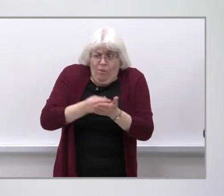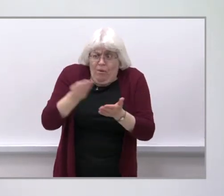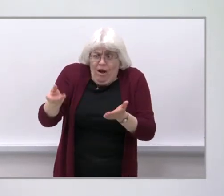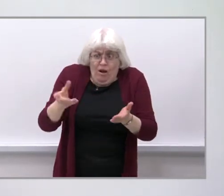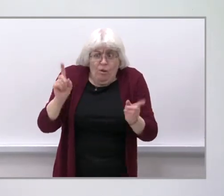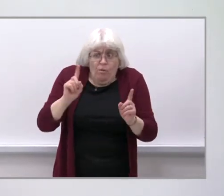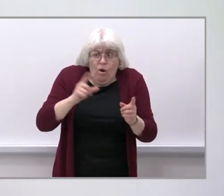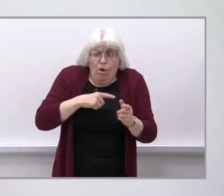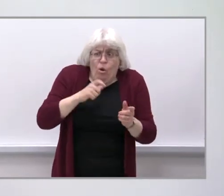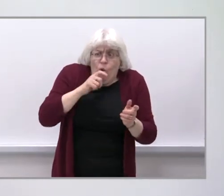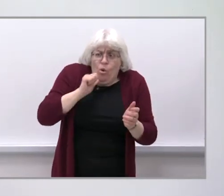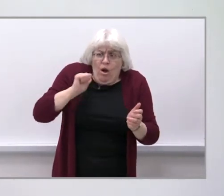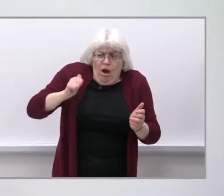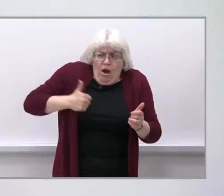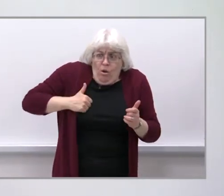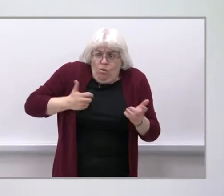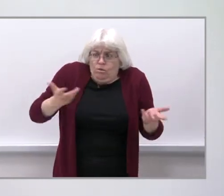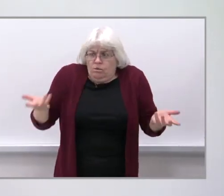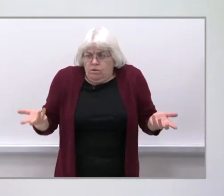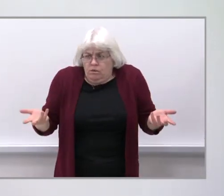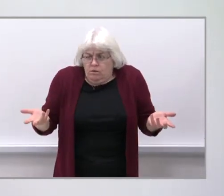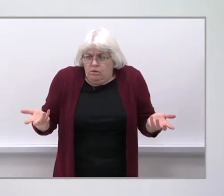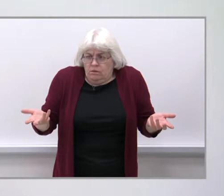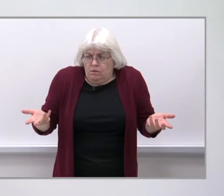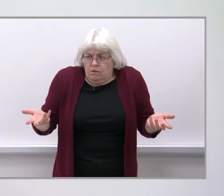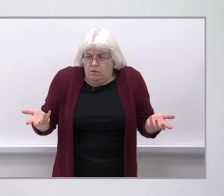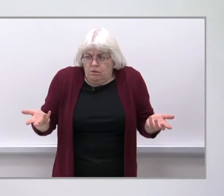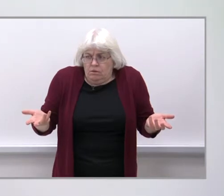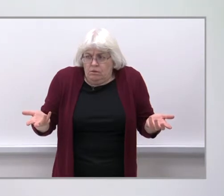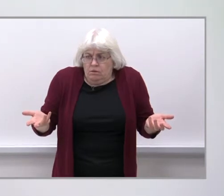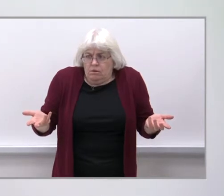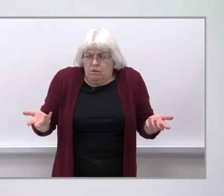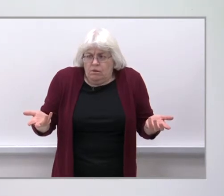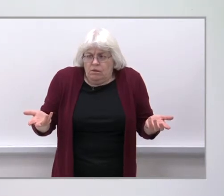would I find the funds to do that?